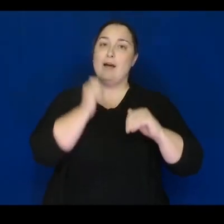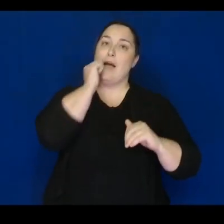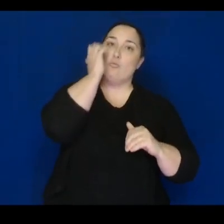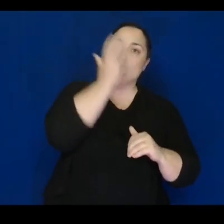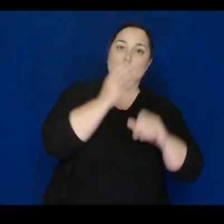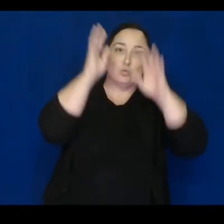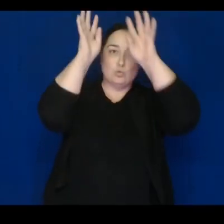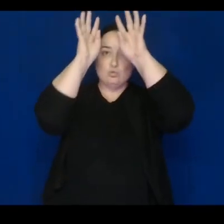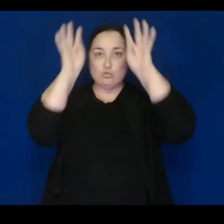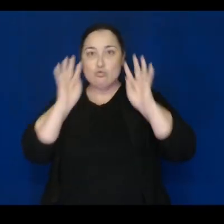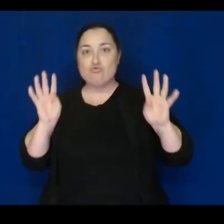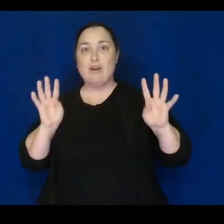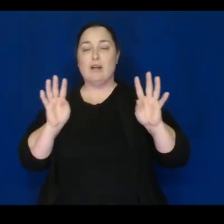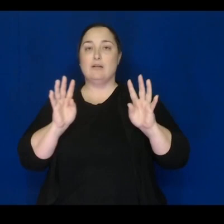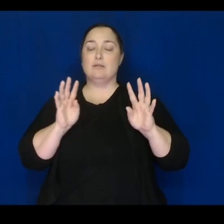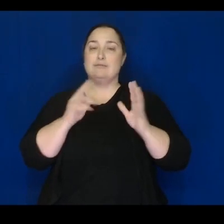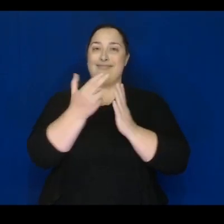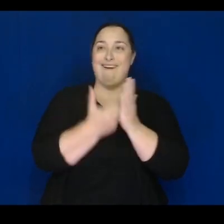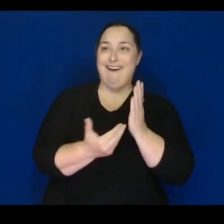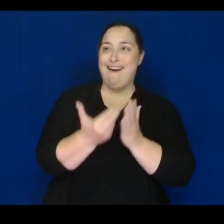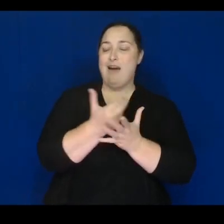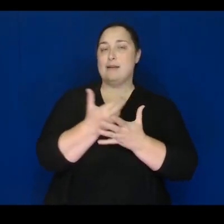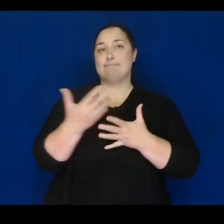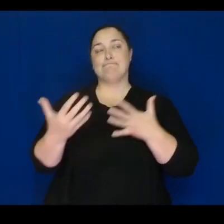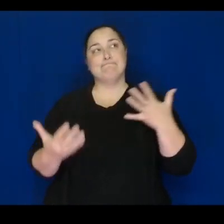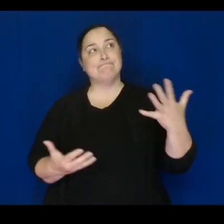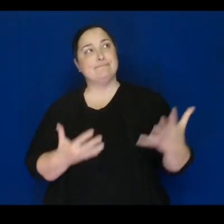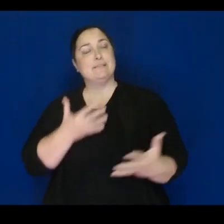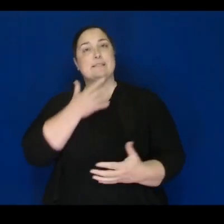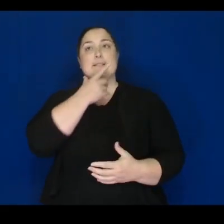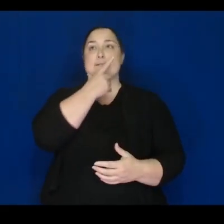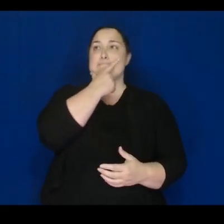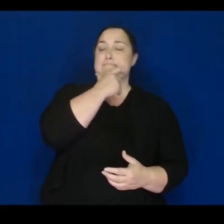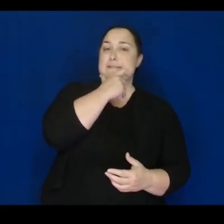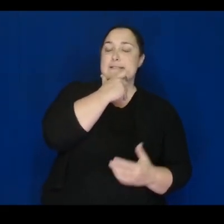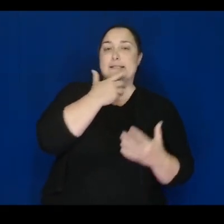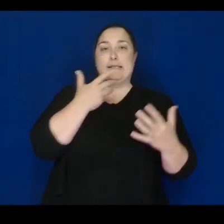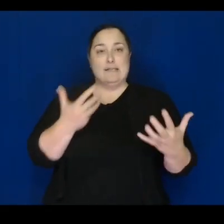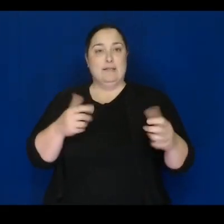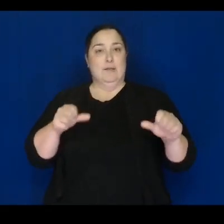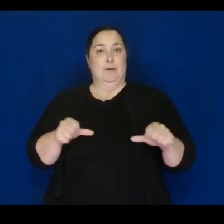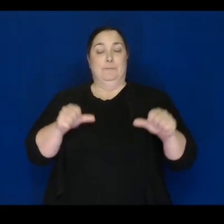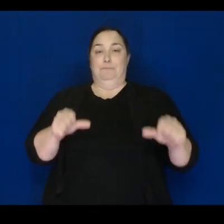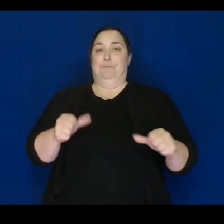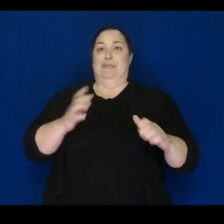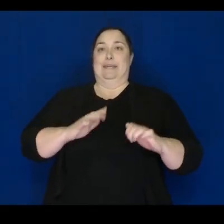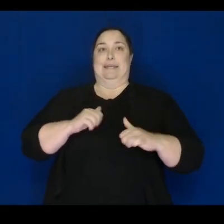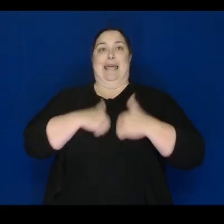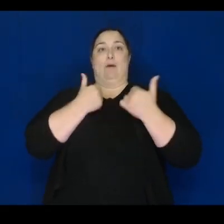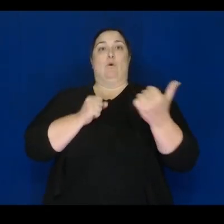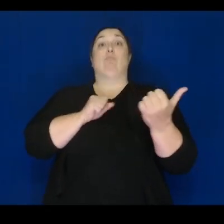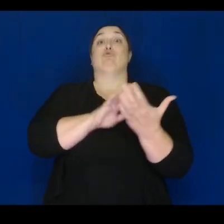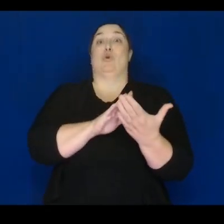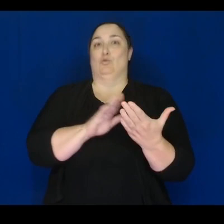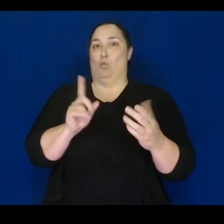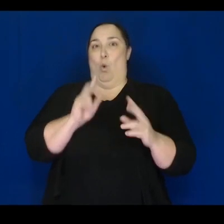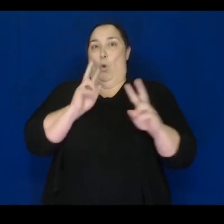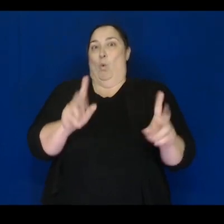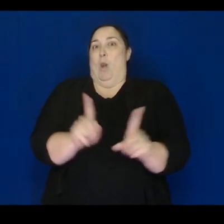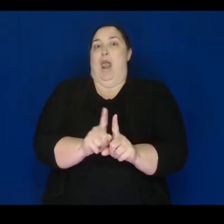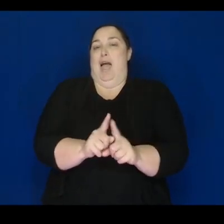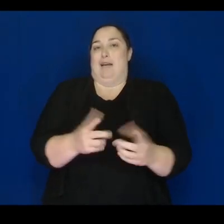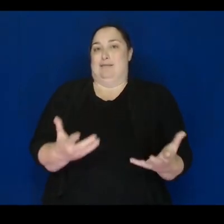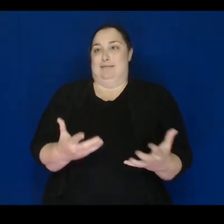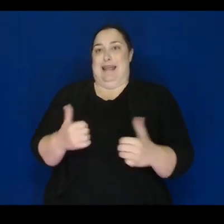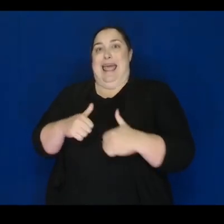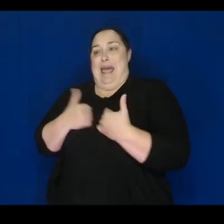And so we were thinking about this and we thought, well, we need to put together, you know, our approach, how our mob would do